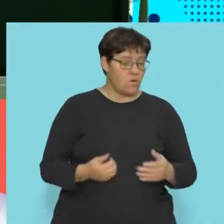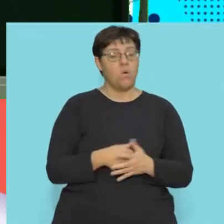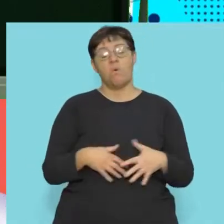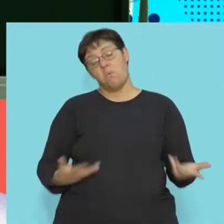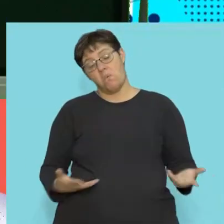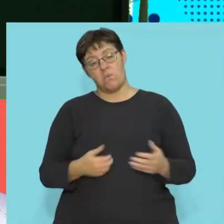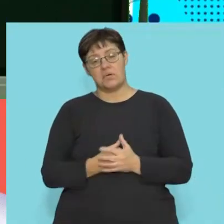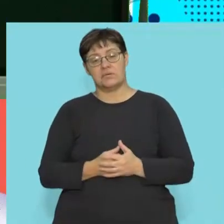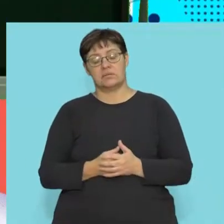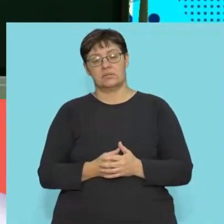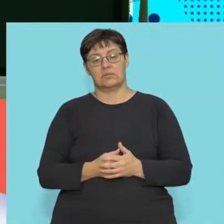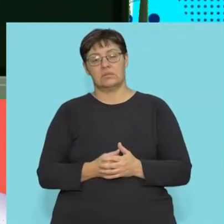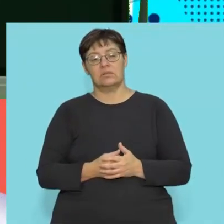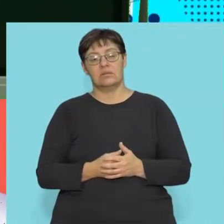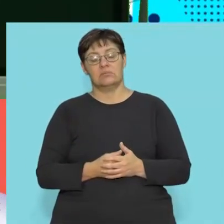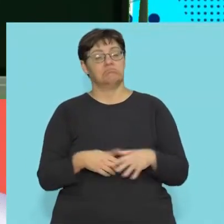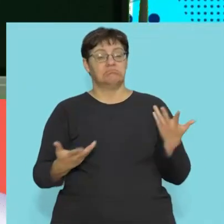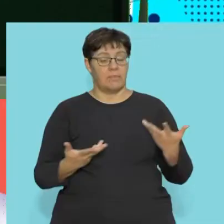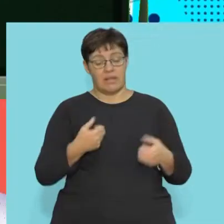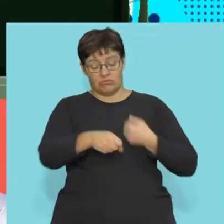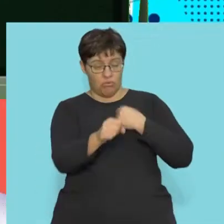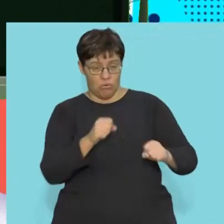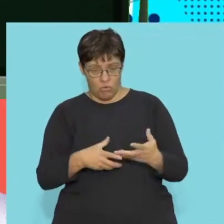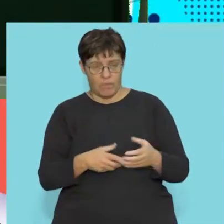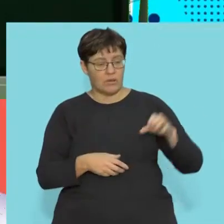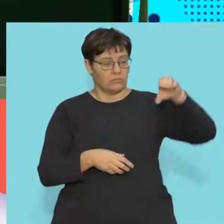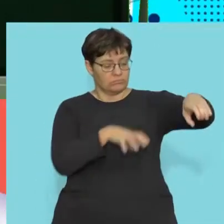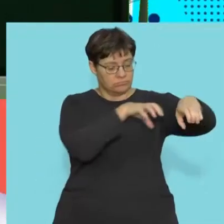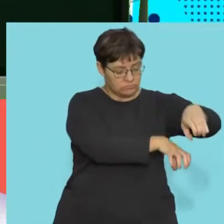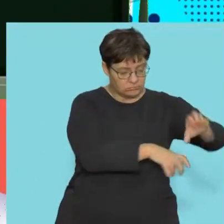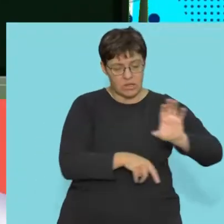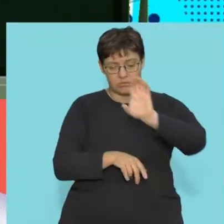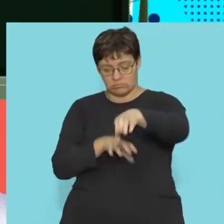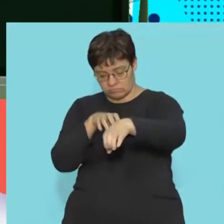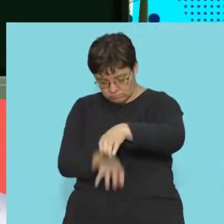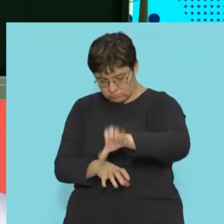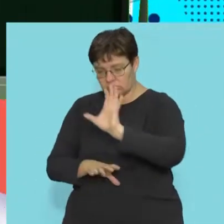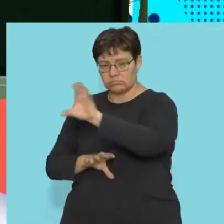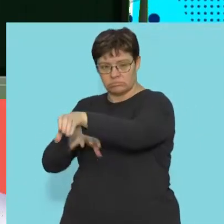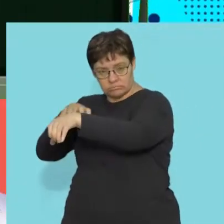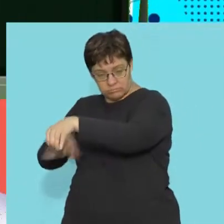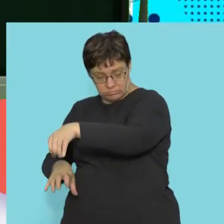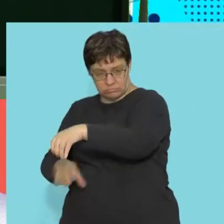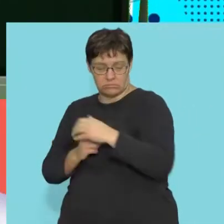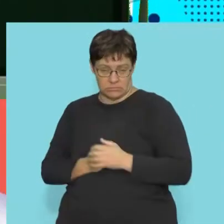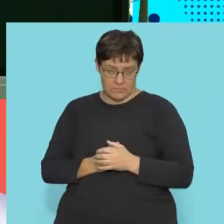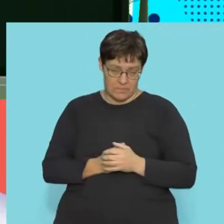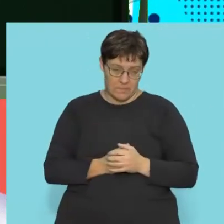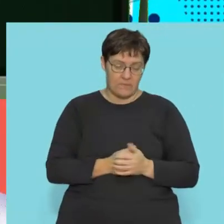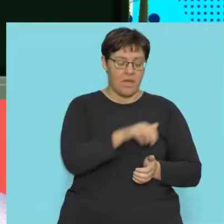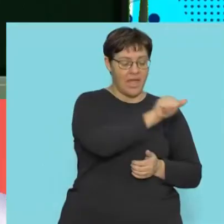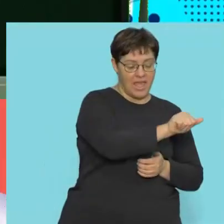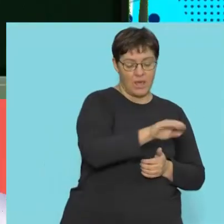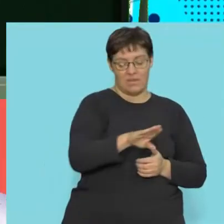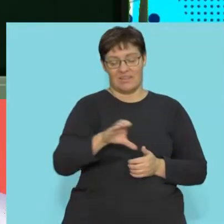results, or she could increase the amount of dough and have 2 lots of dough for